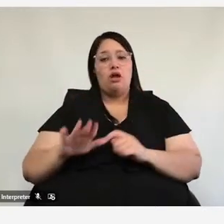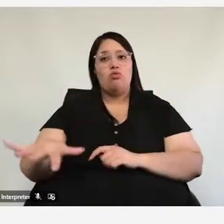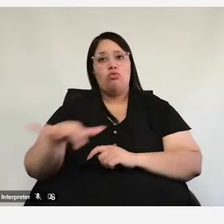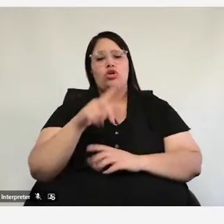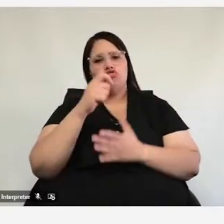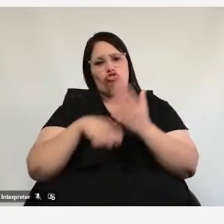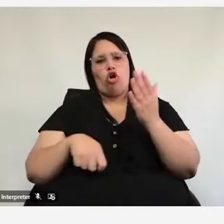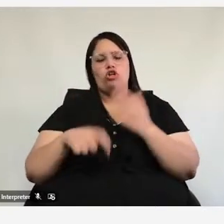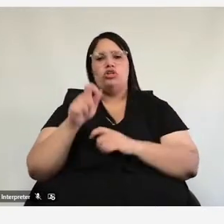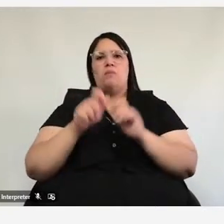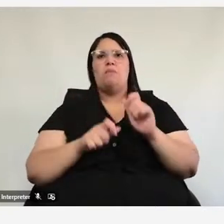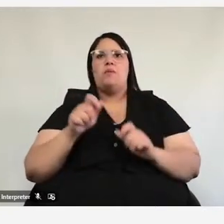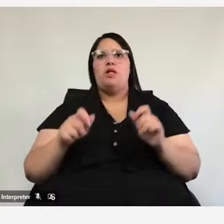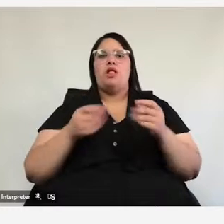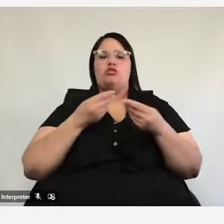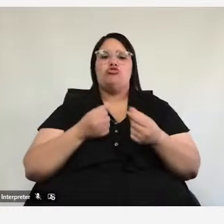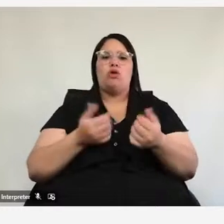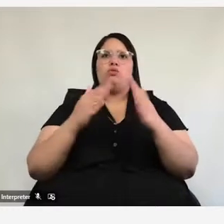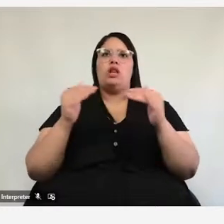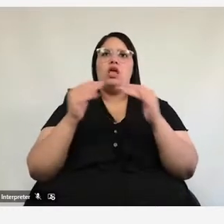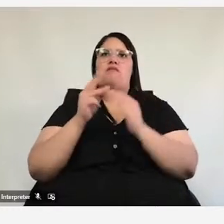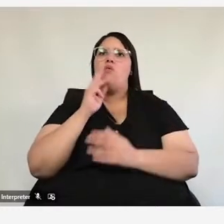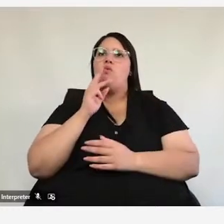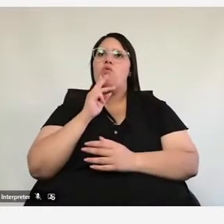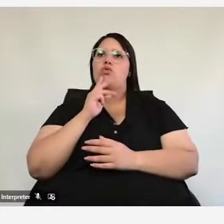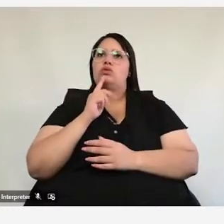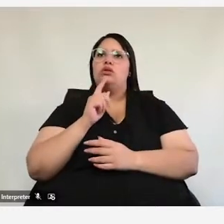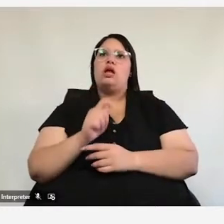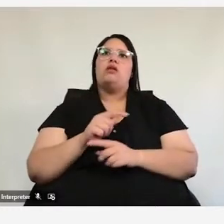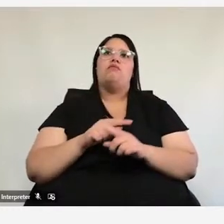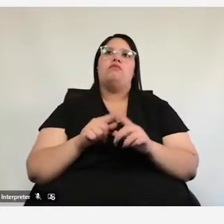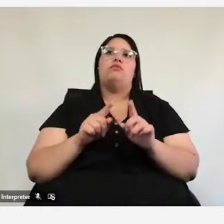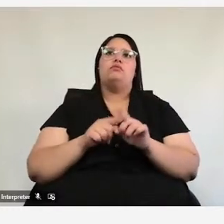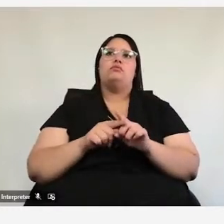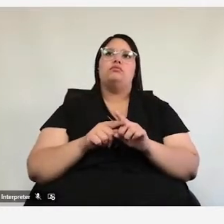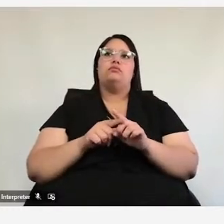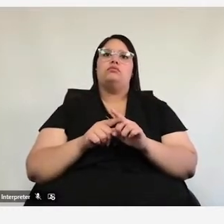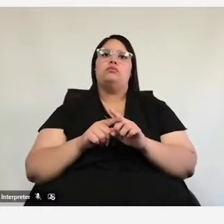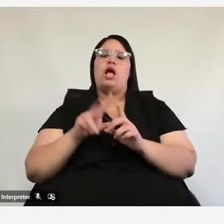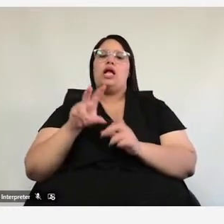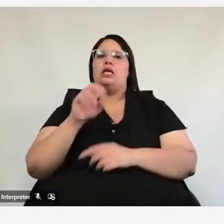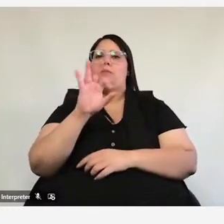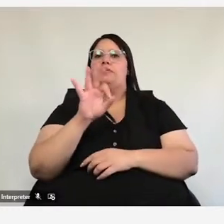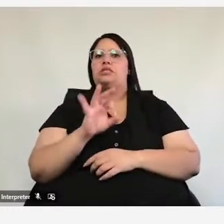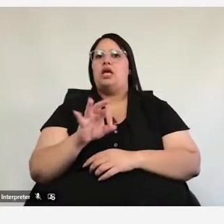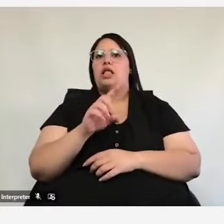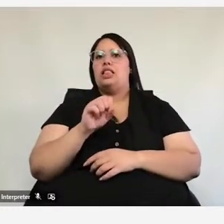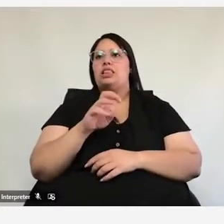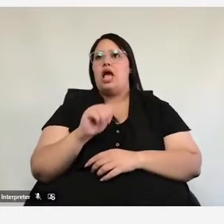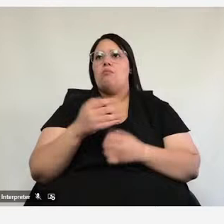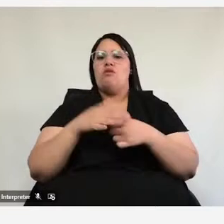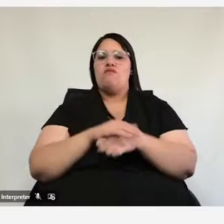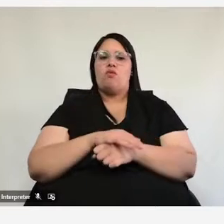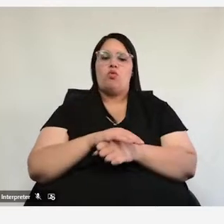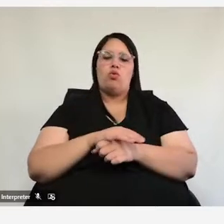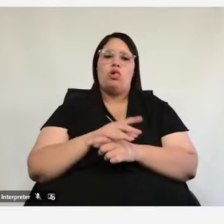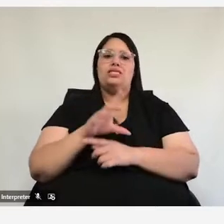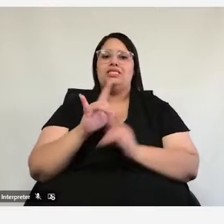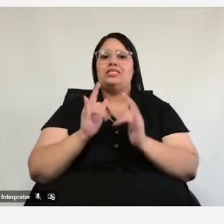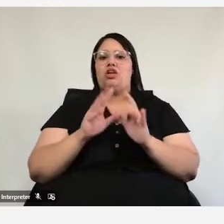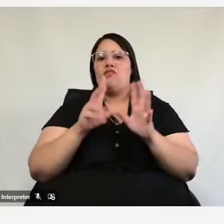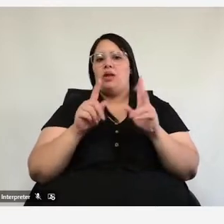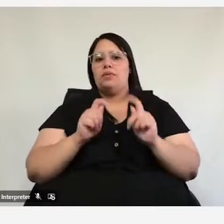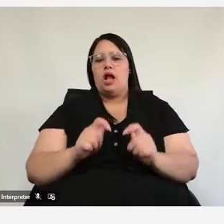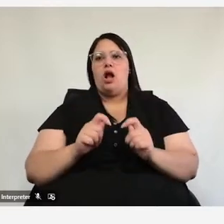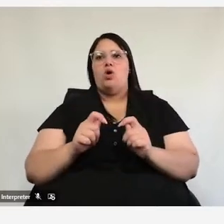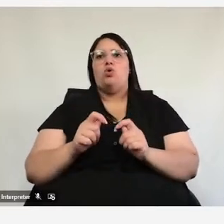charge resident drought level water tariffs even after the floods that led to more than 80% of dams being full. City of Cape Town